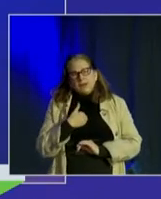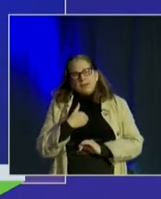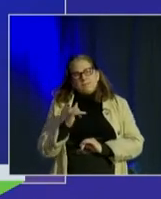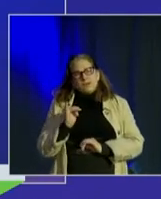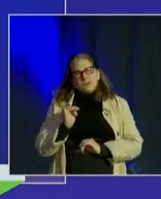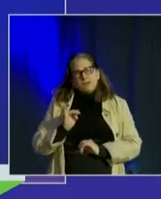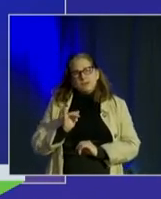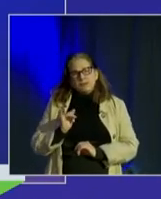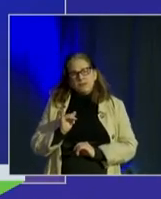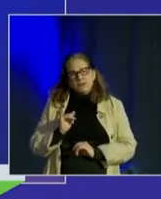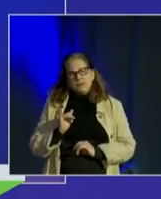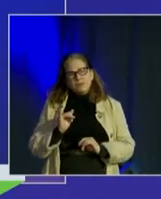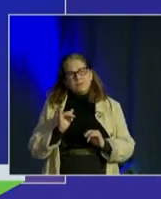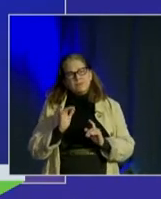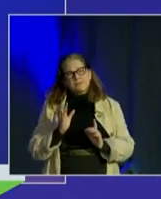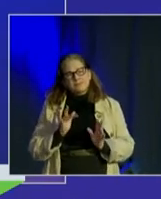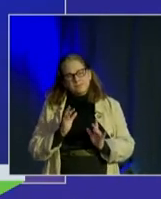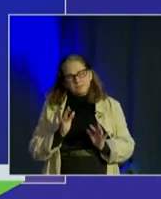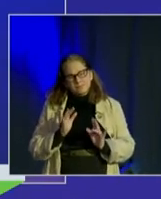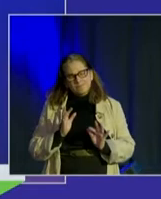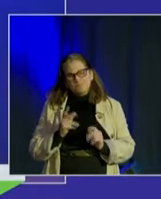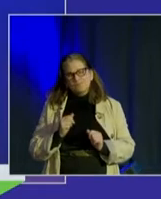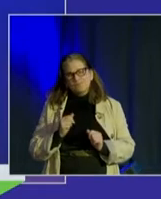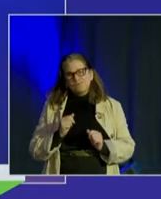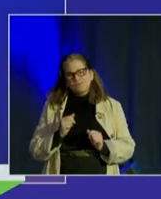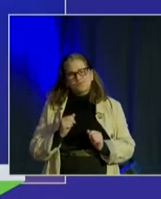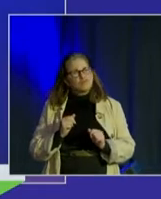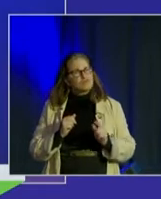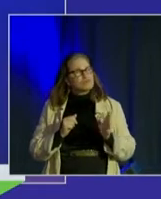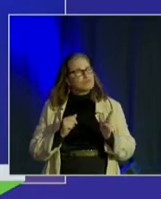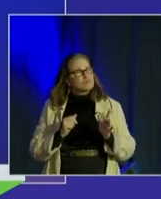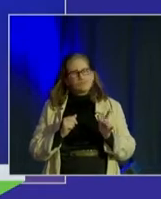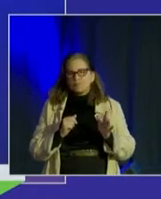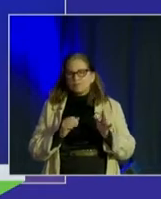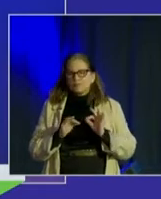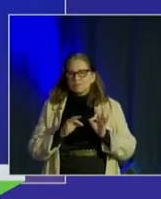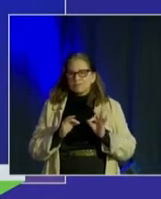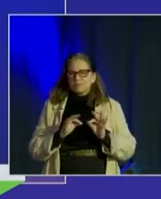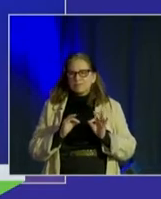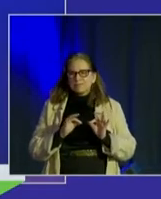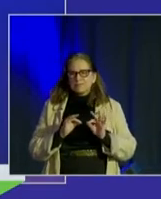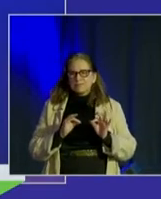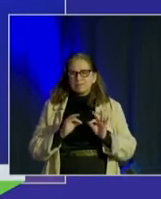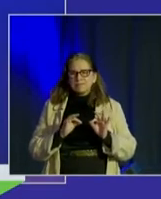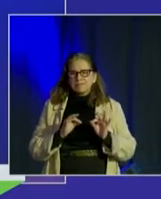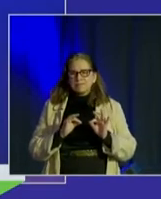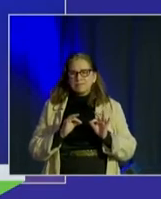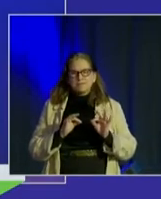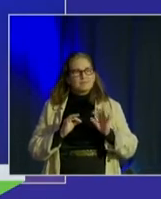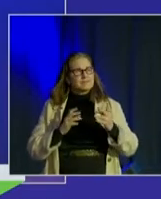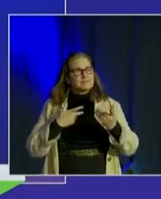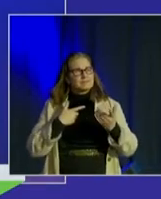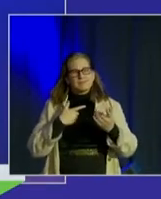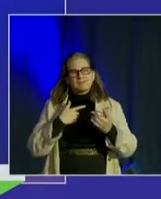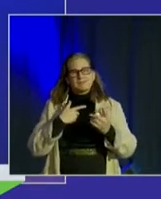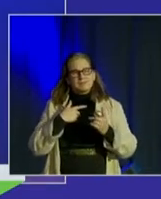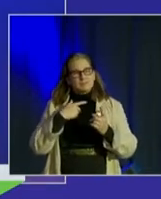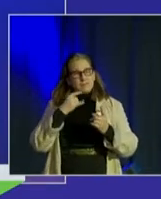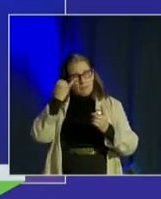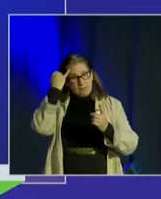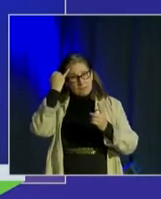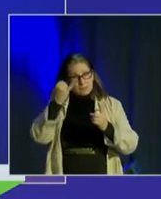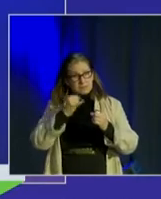what's the word that, how do I want to say? We have to tackle this notion that you can't afford to live in